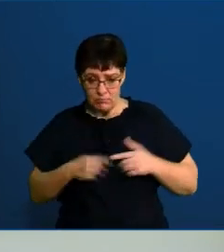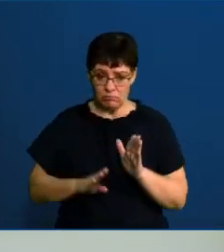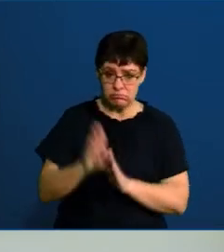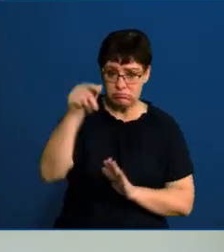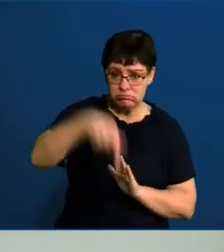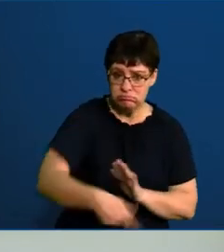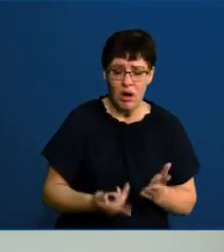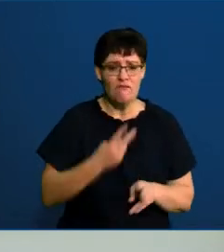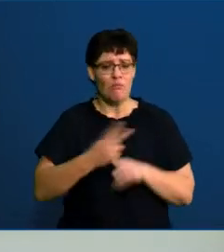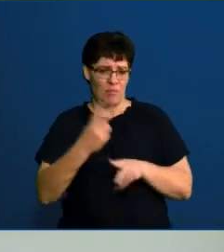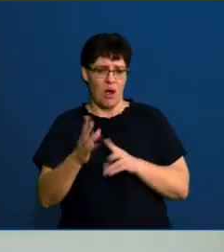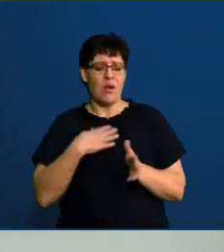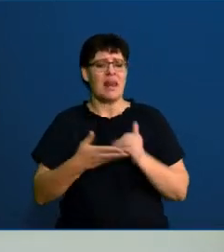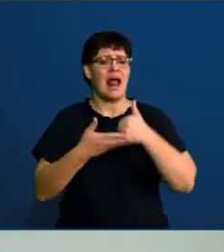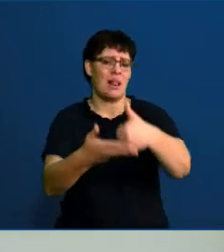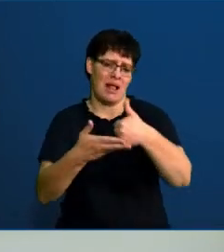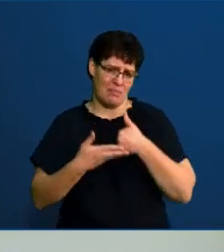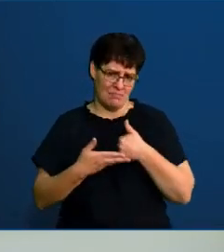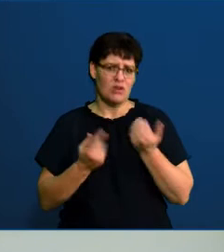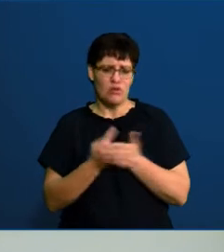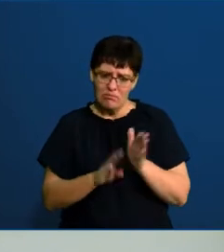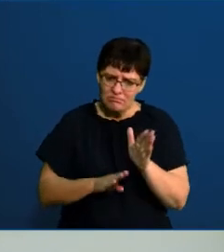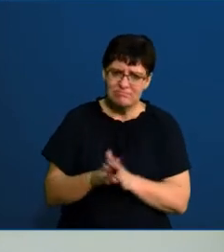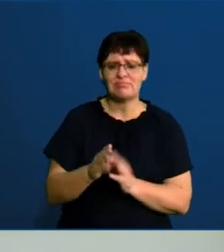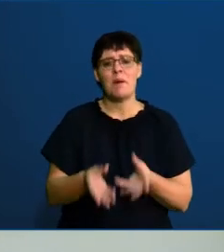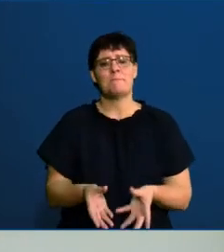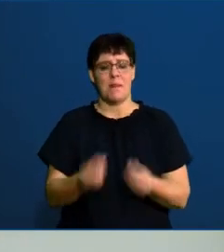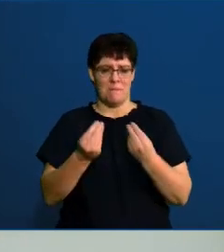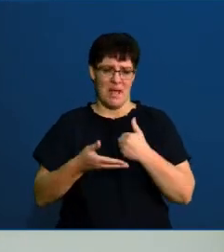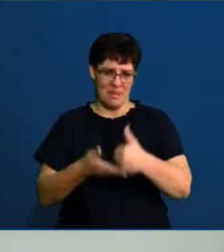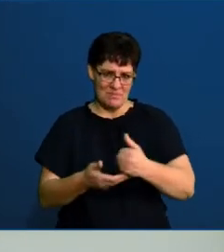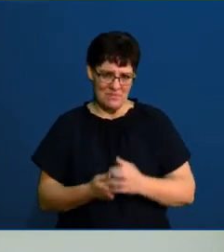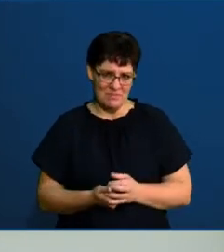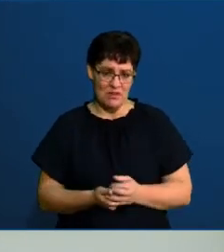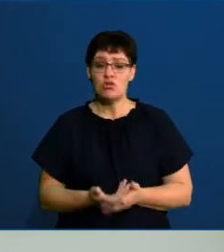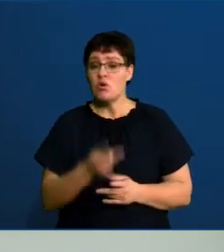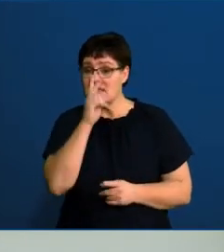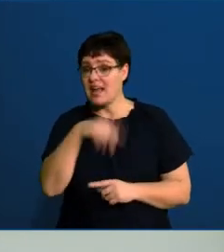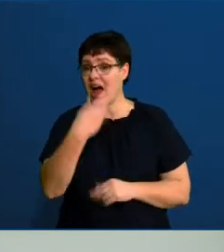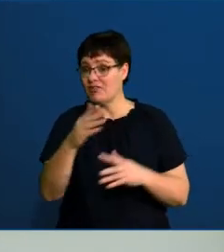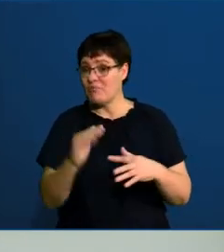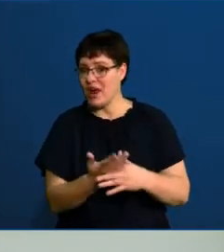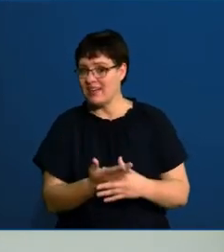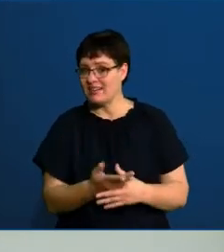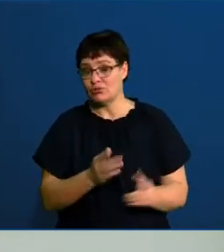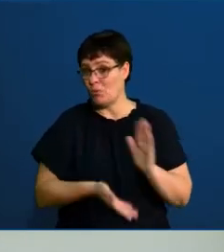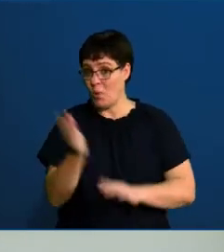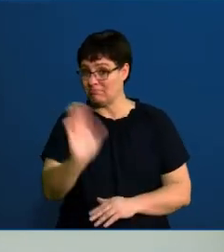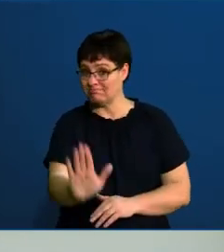and we can help each other get through everything that we can possibly help you with. So we'll see you straight after the break, guys. Don't go